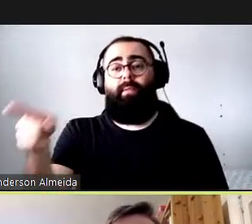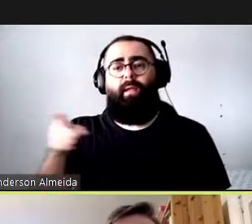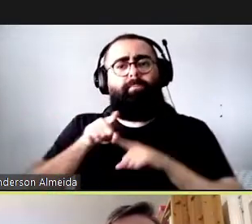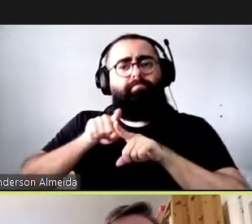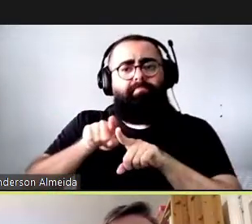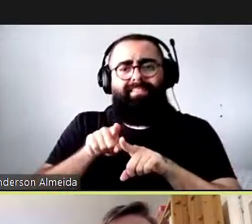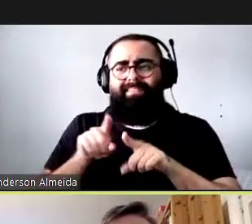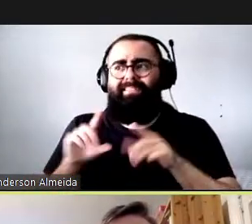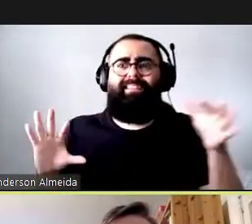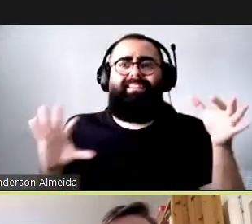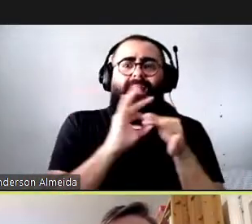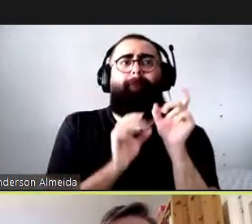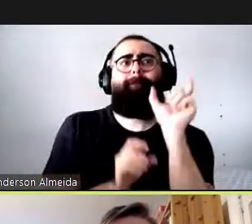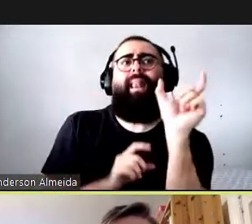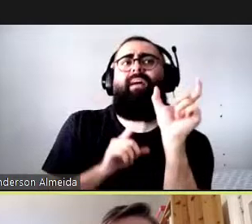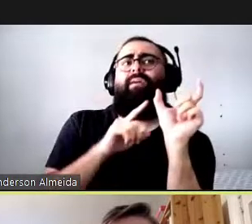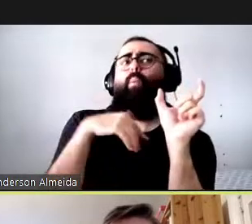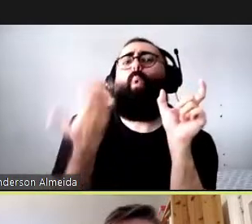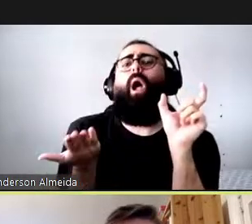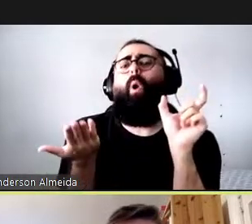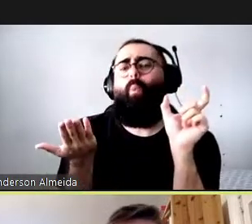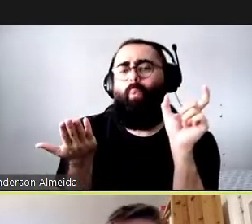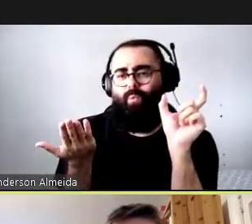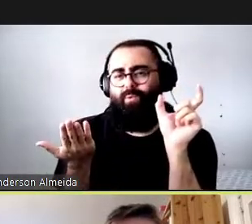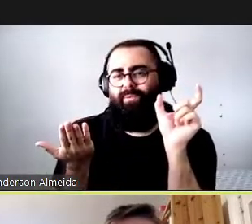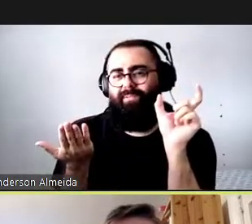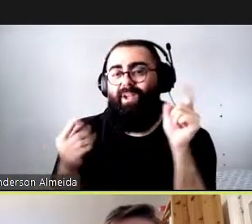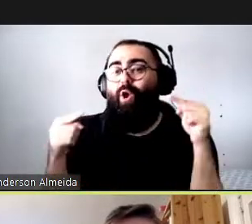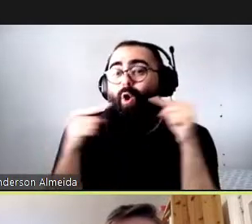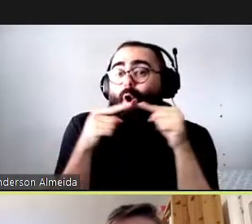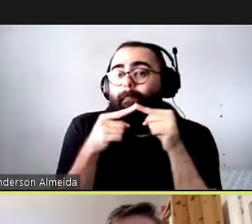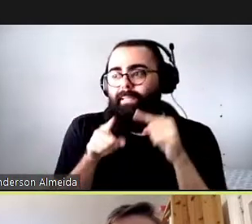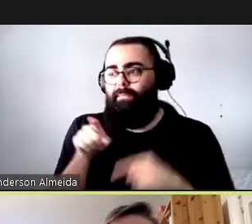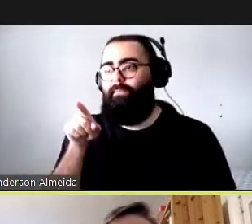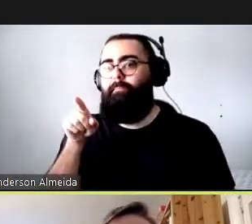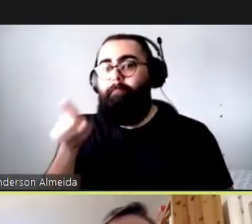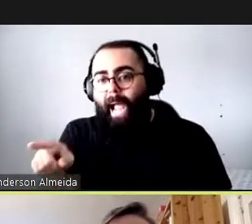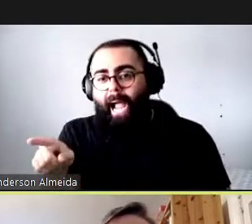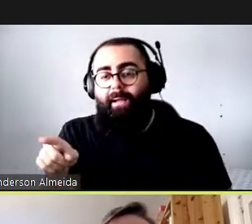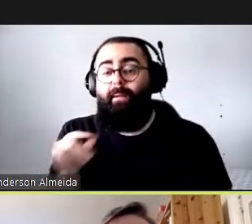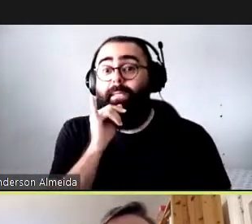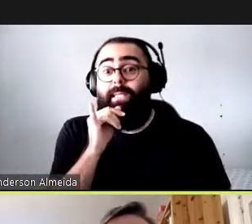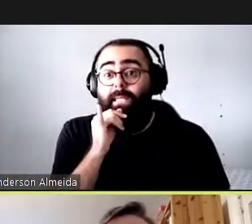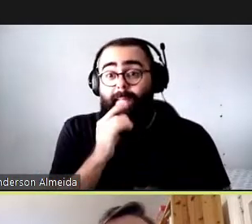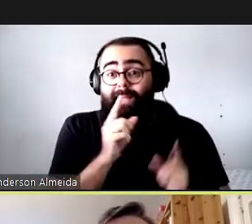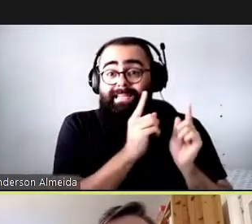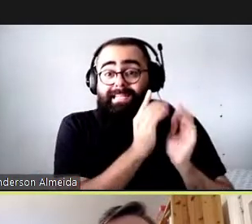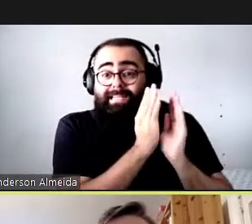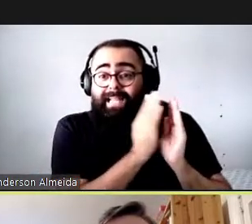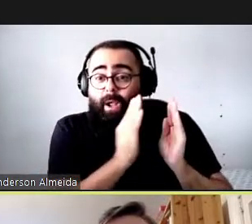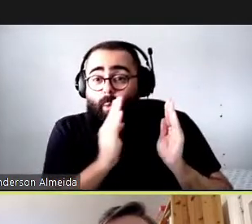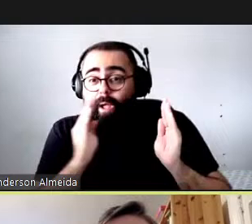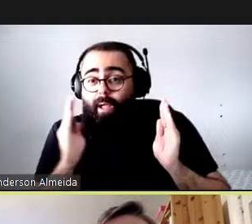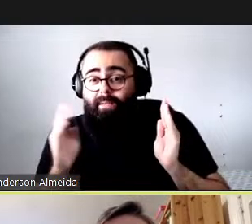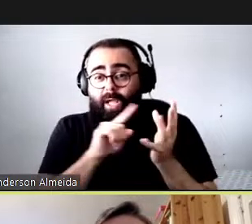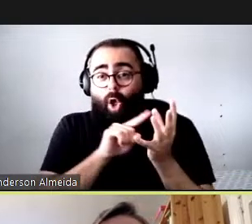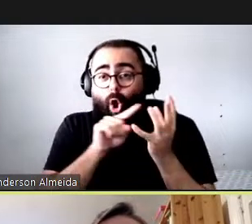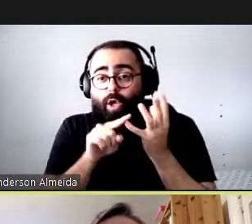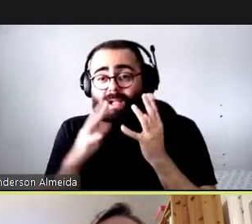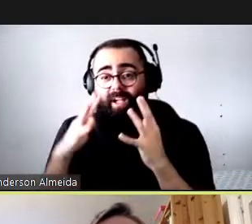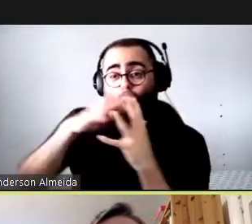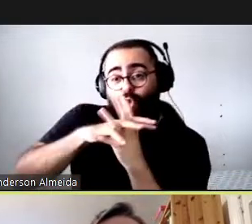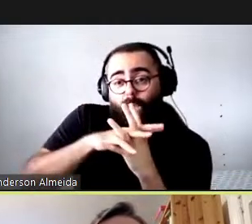when we have a sequence of consonants and vowels and we place it so that we